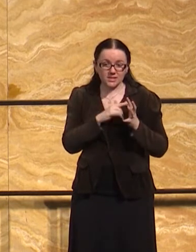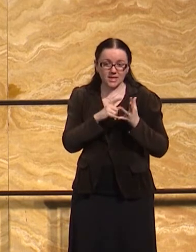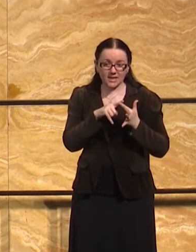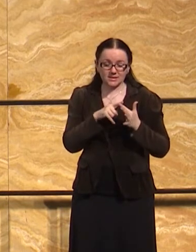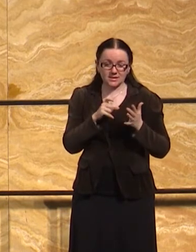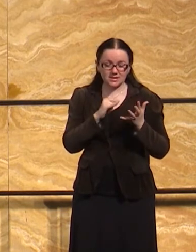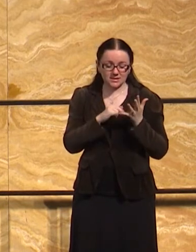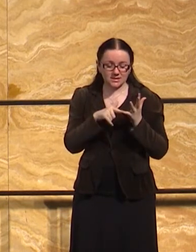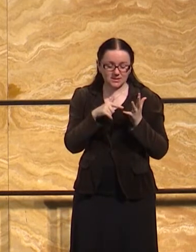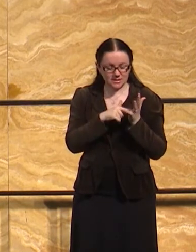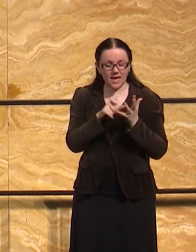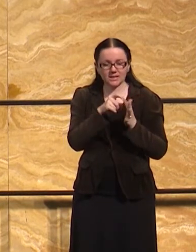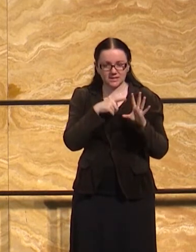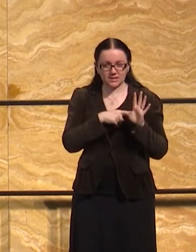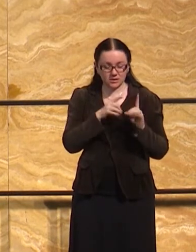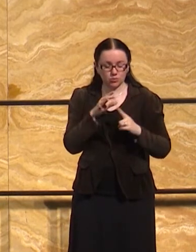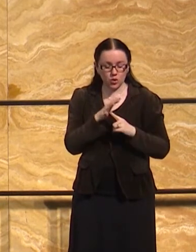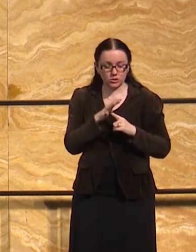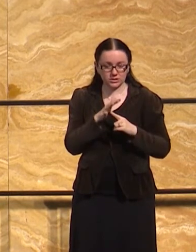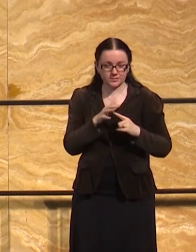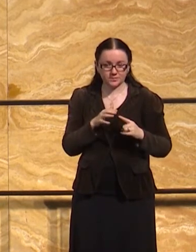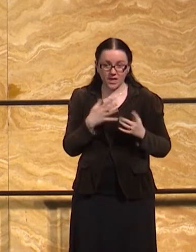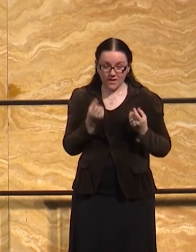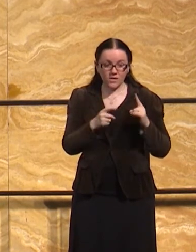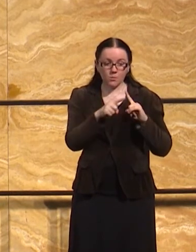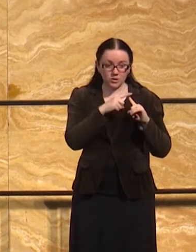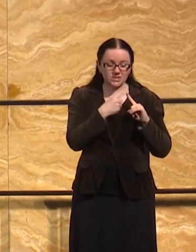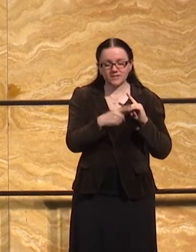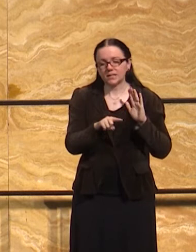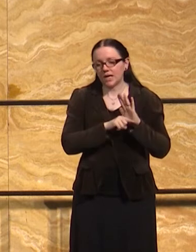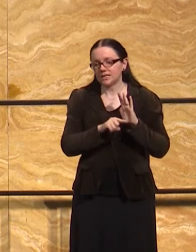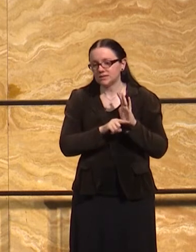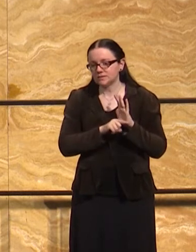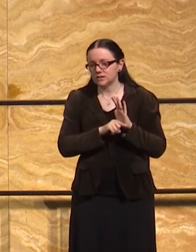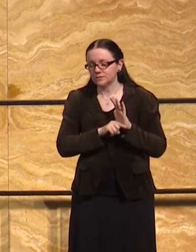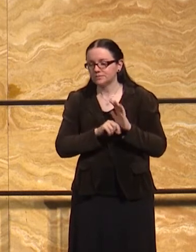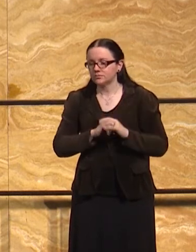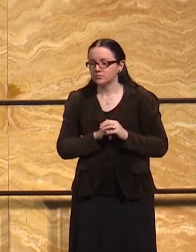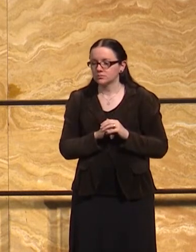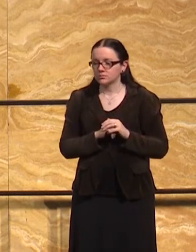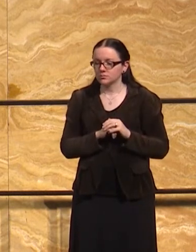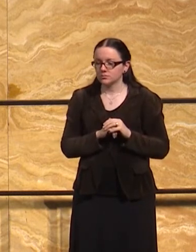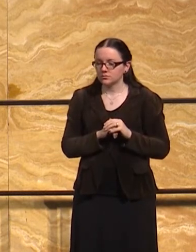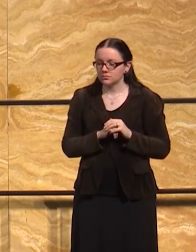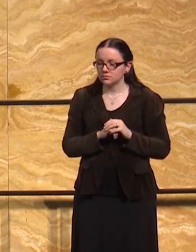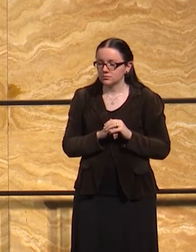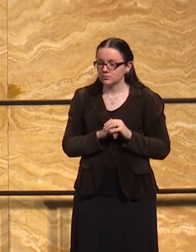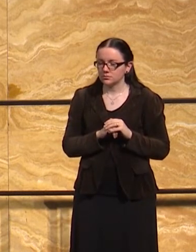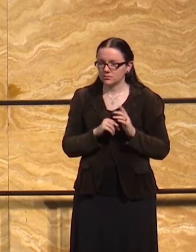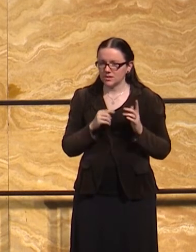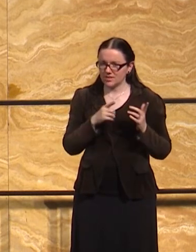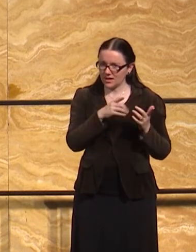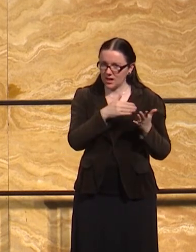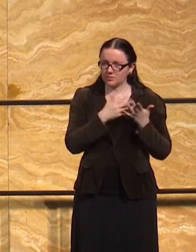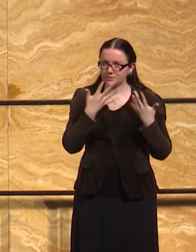provide positive lessons as well as negative lessons. And we then have to interrogate the environment where we're going to intervene